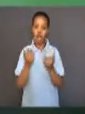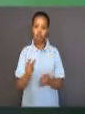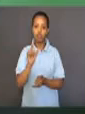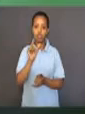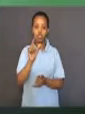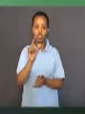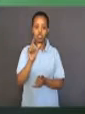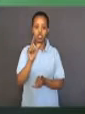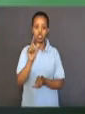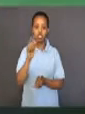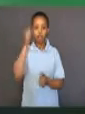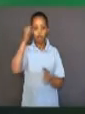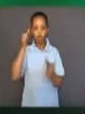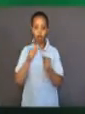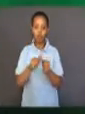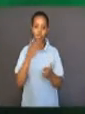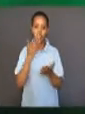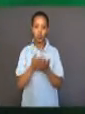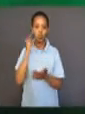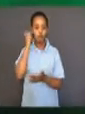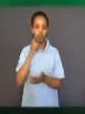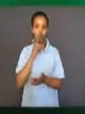review is a good idea.